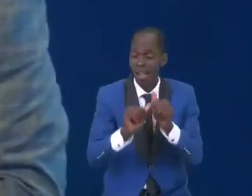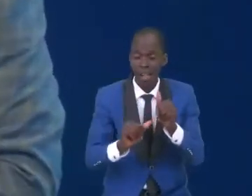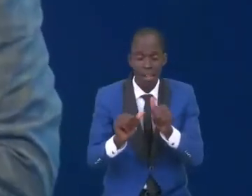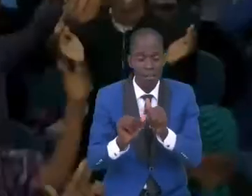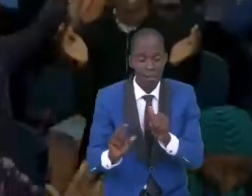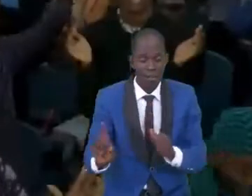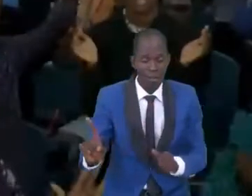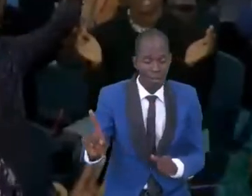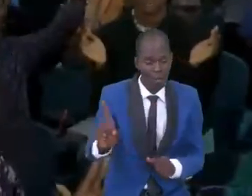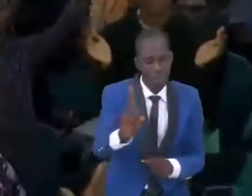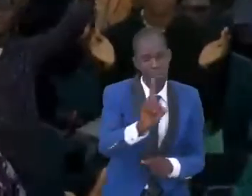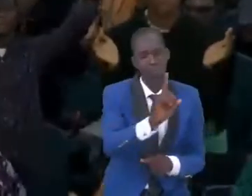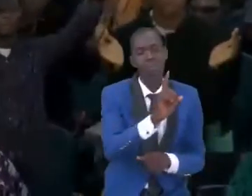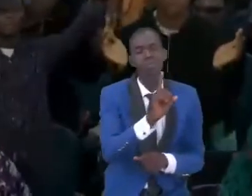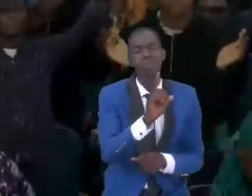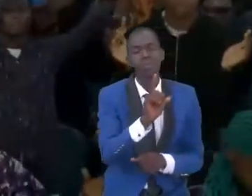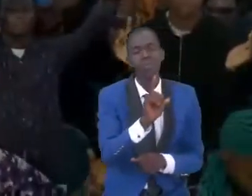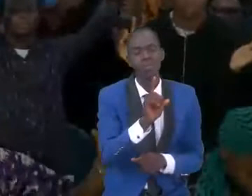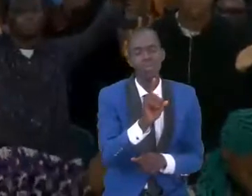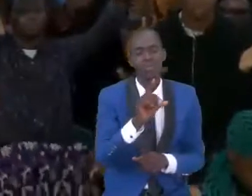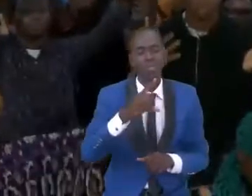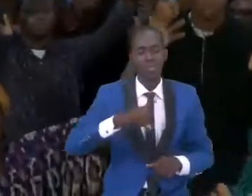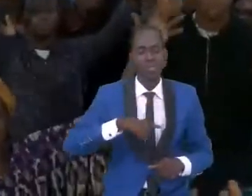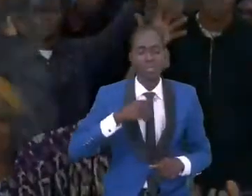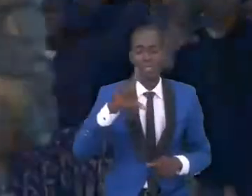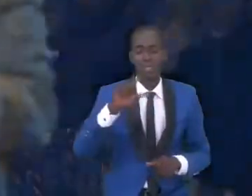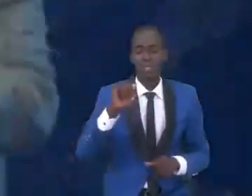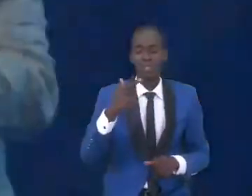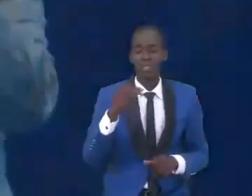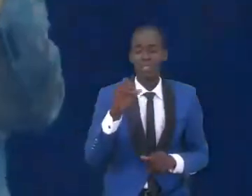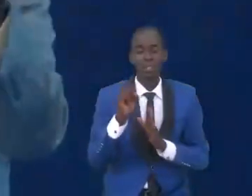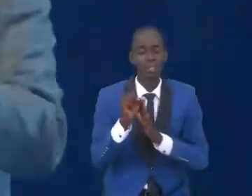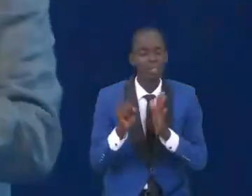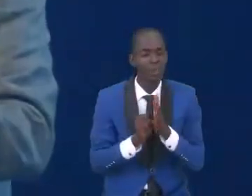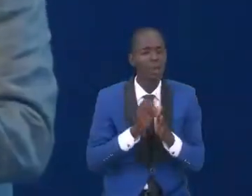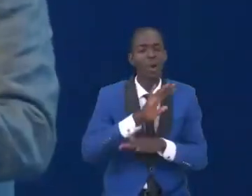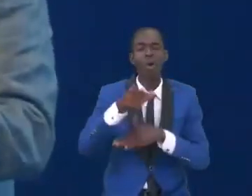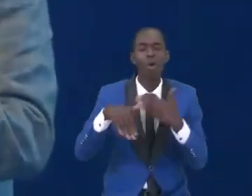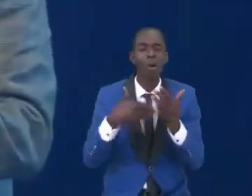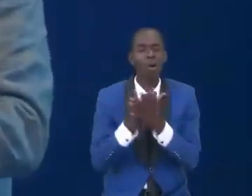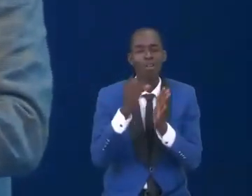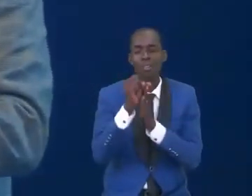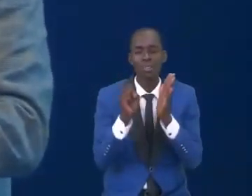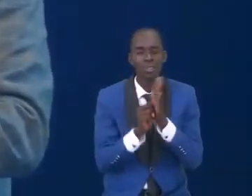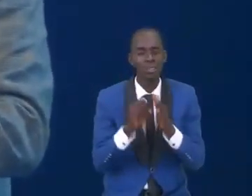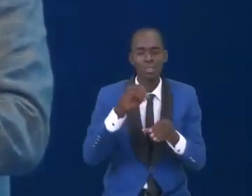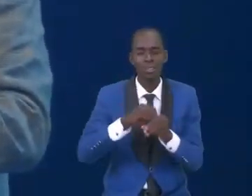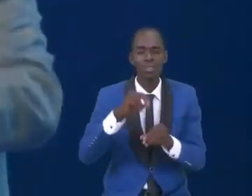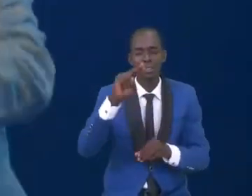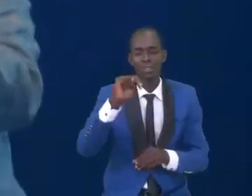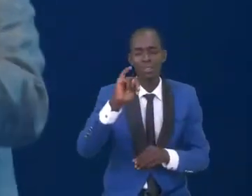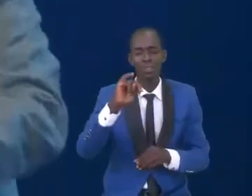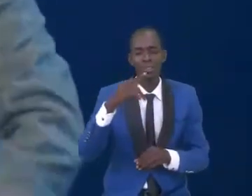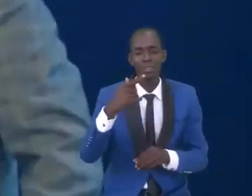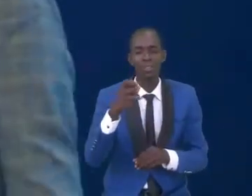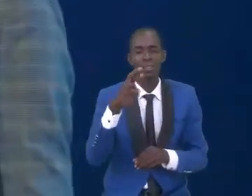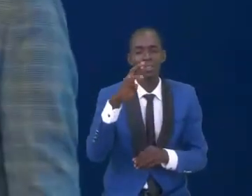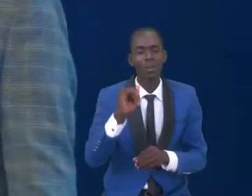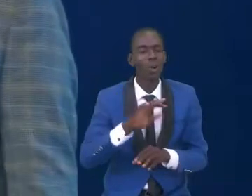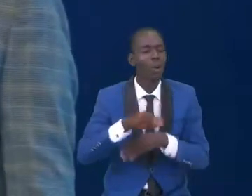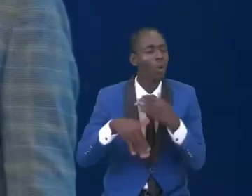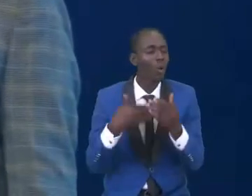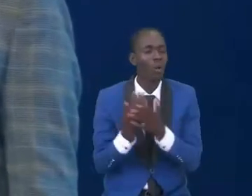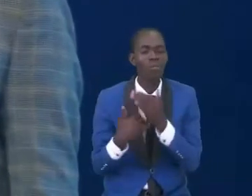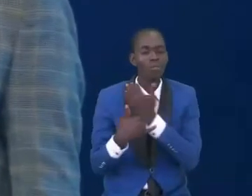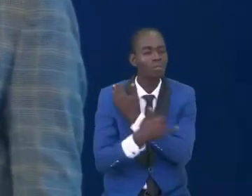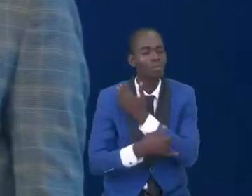everyone, Lagos State, all the states of Nigeria, all the countries of